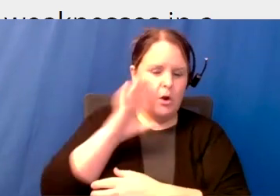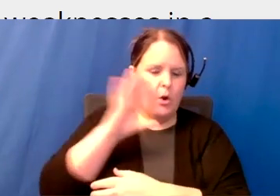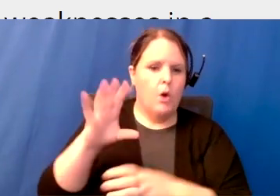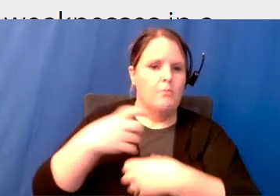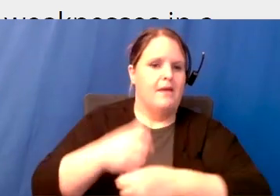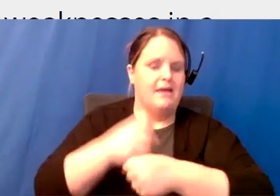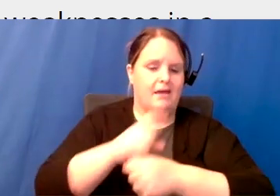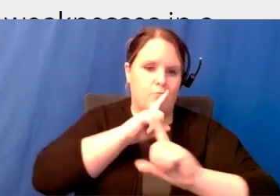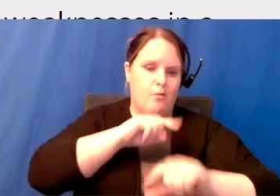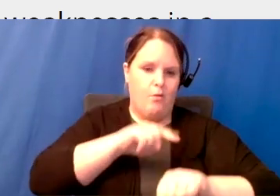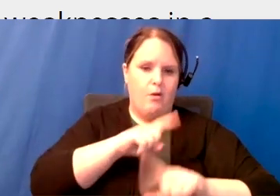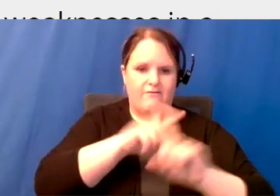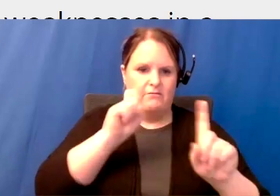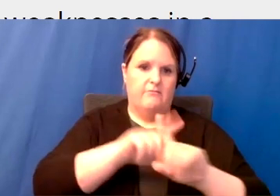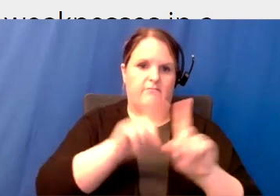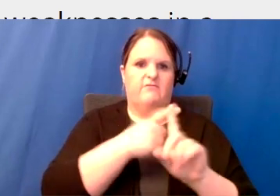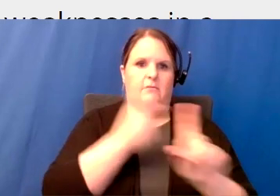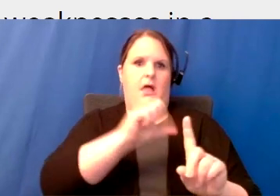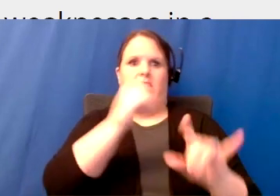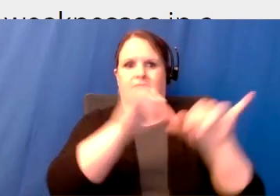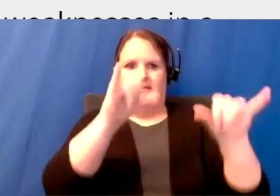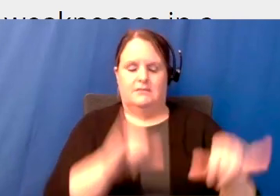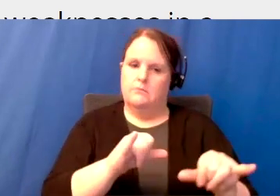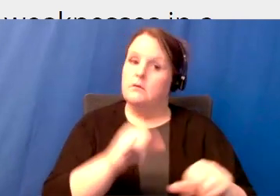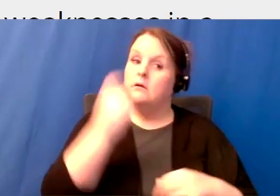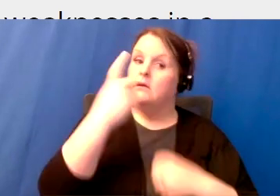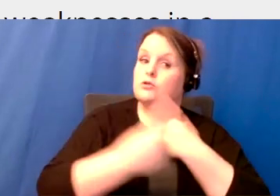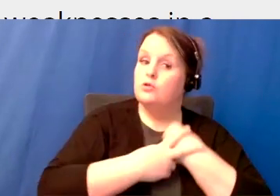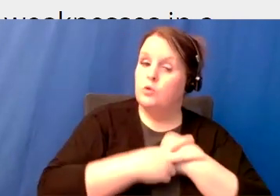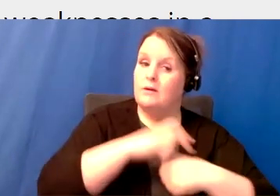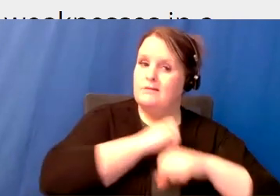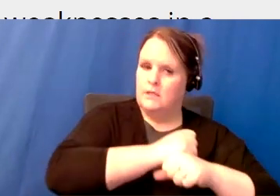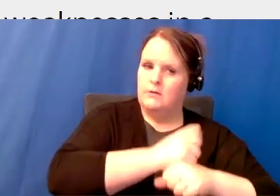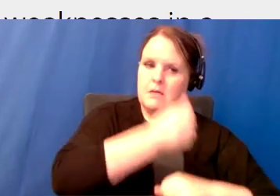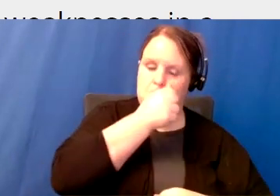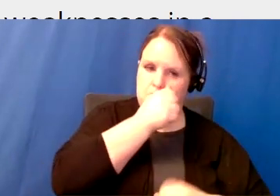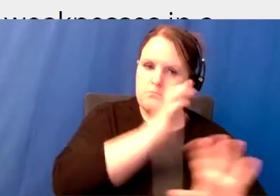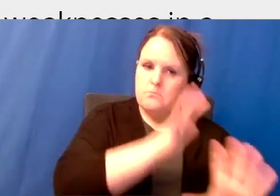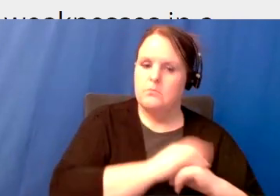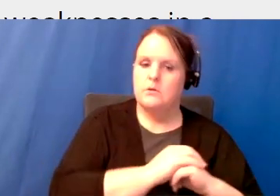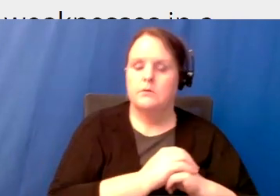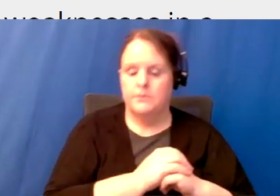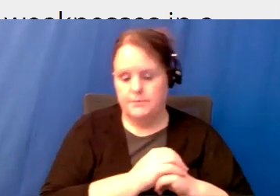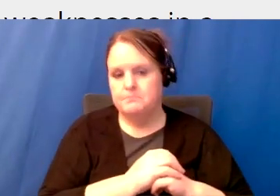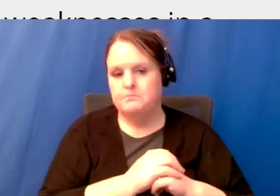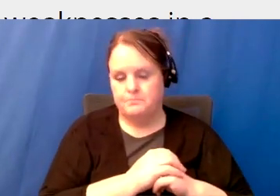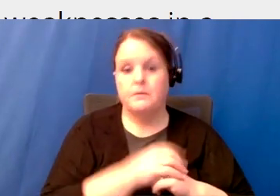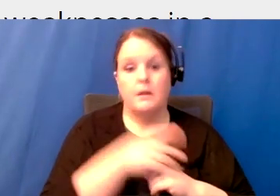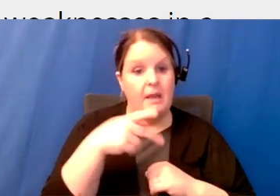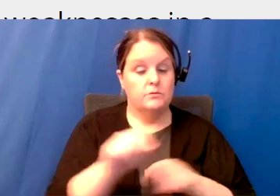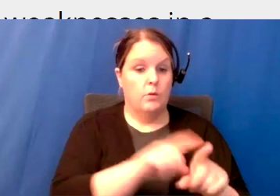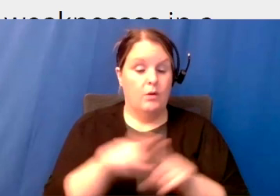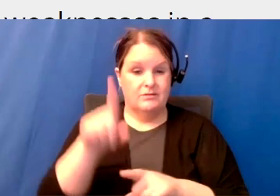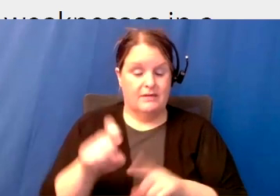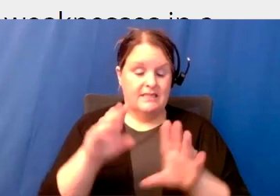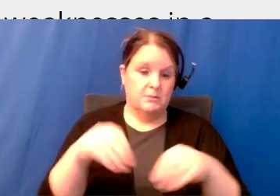reports elsewhere, and those should be stored securely, remember. the pass-through entity also needs to